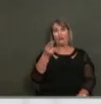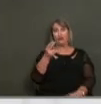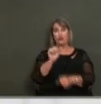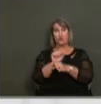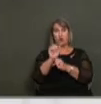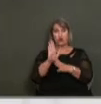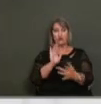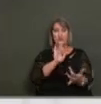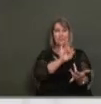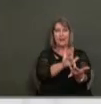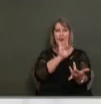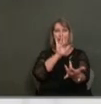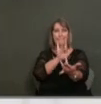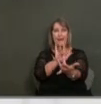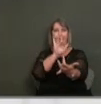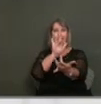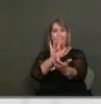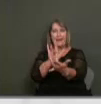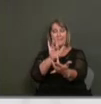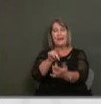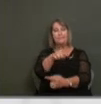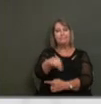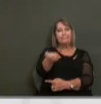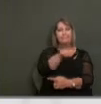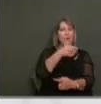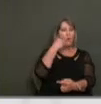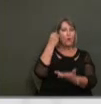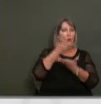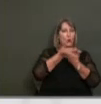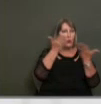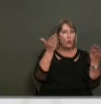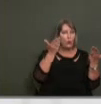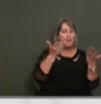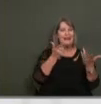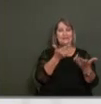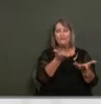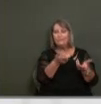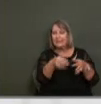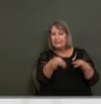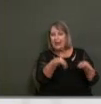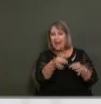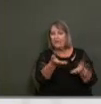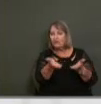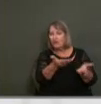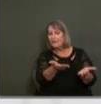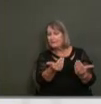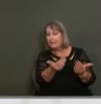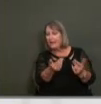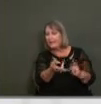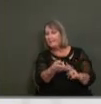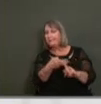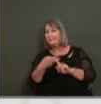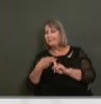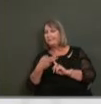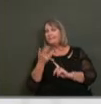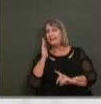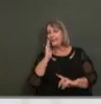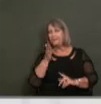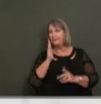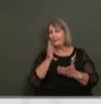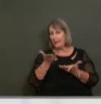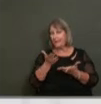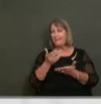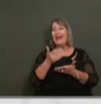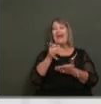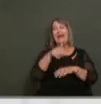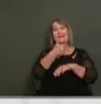the homeless population to services, as well as a hotline that people can call and get assistance. So what we are